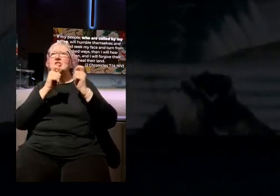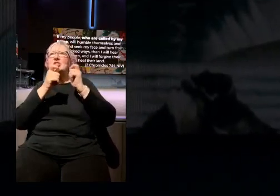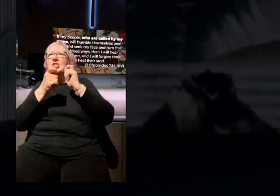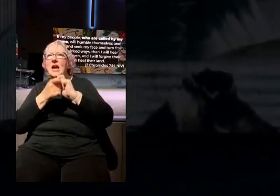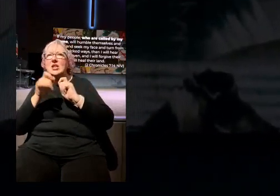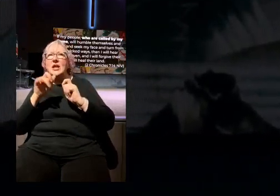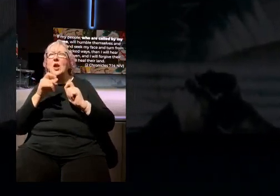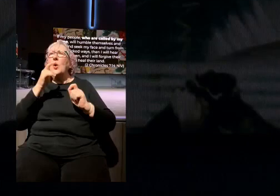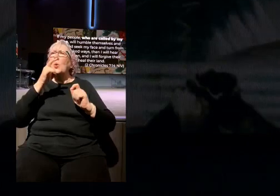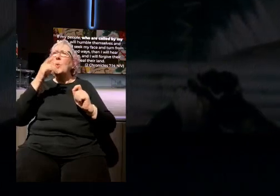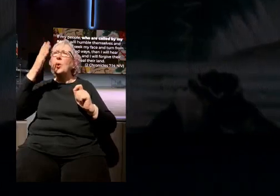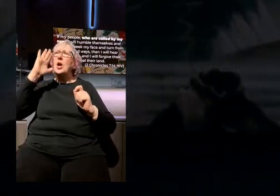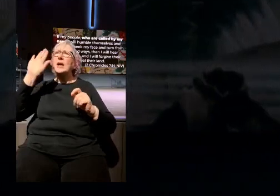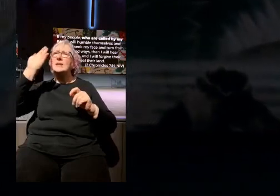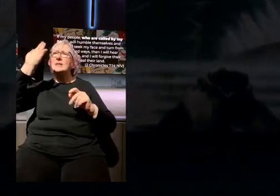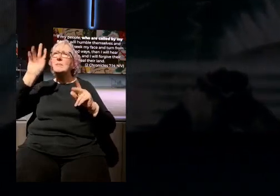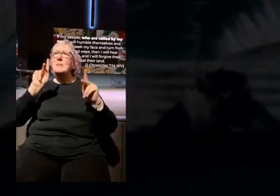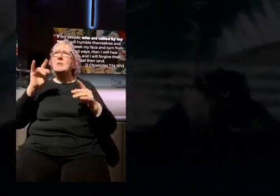now?